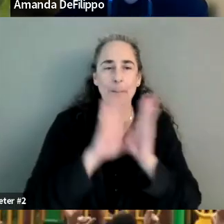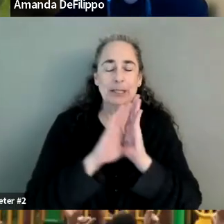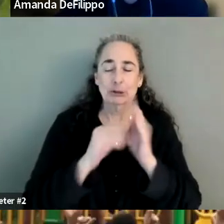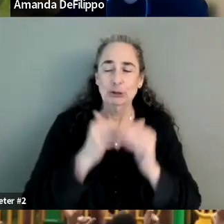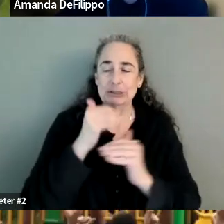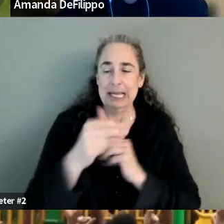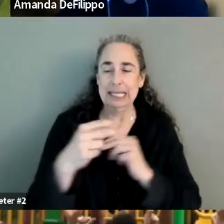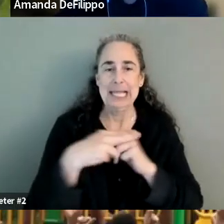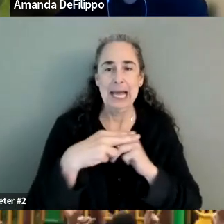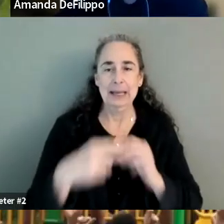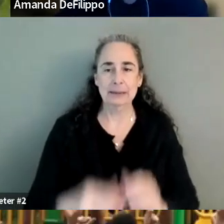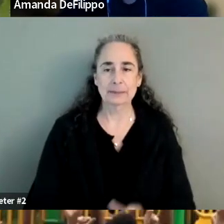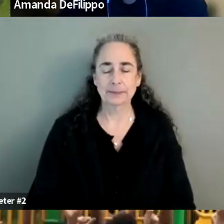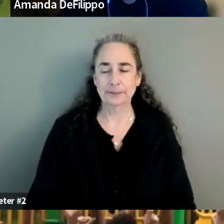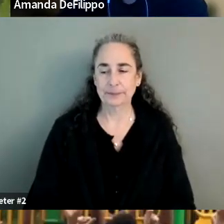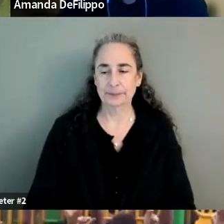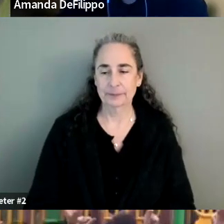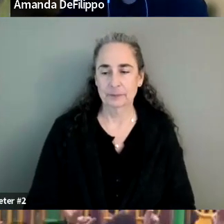slide.